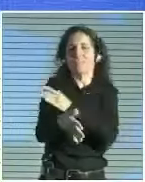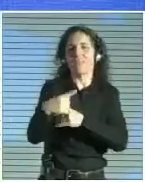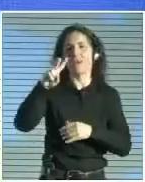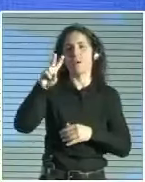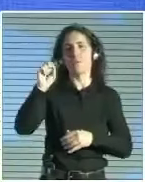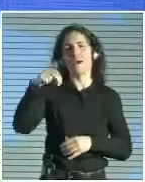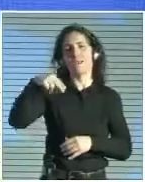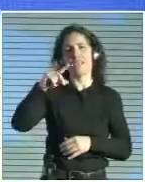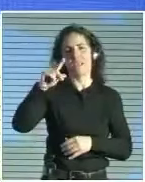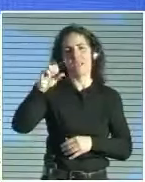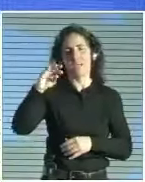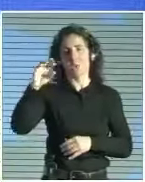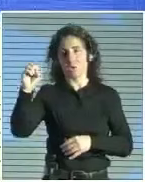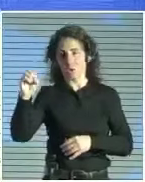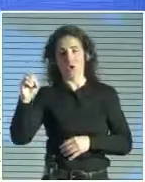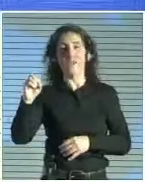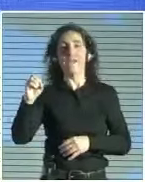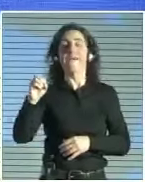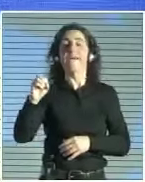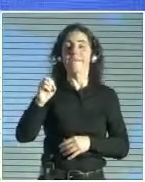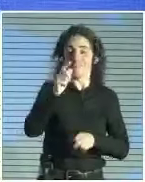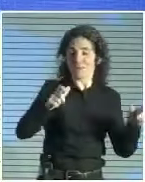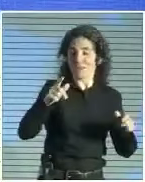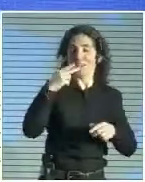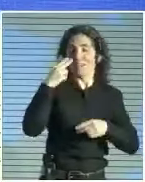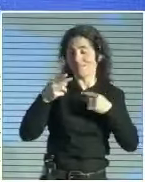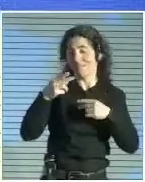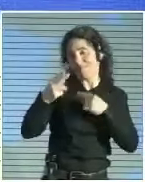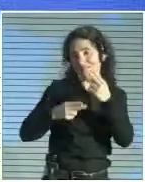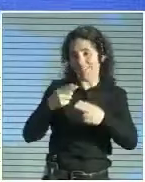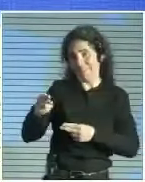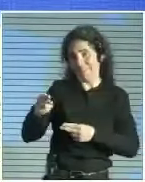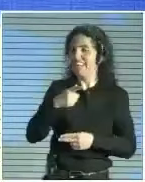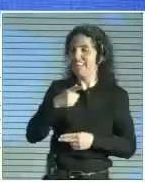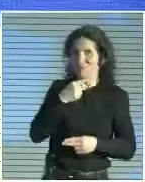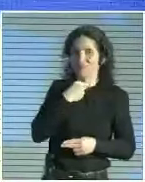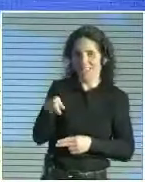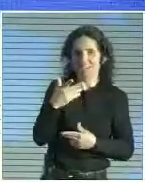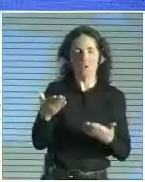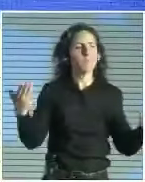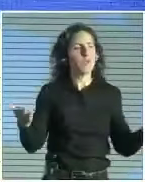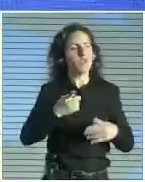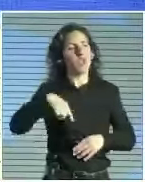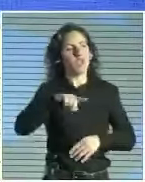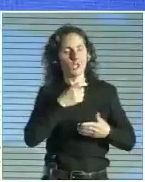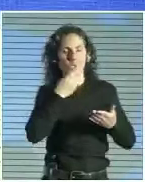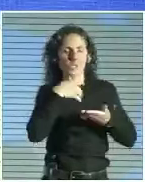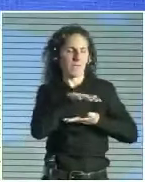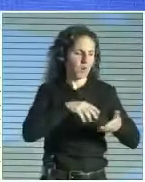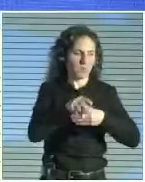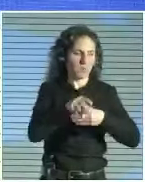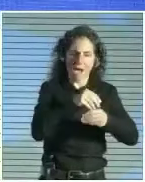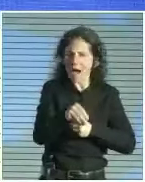of them and do the surveys and do the focus groups and get all the information from the academy and